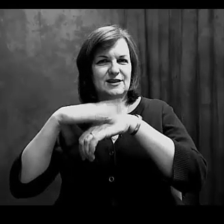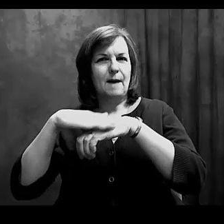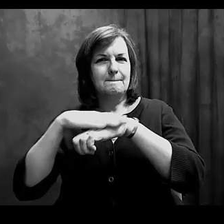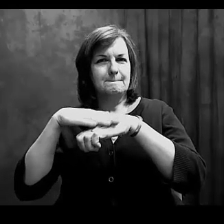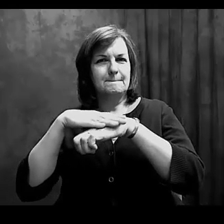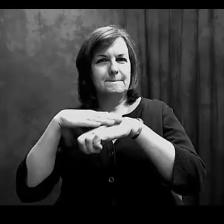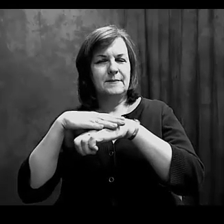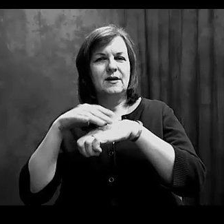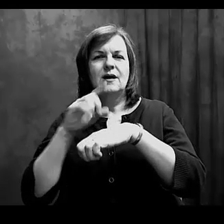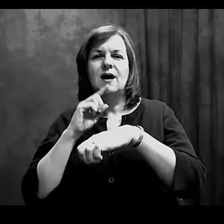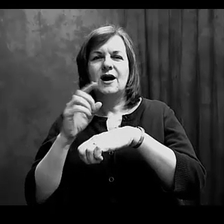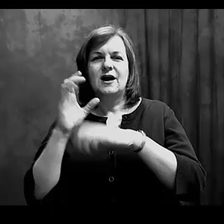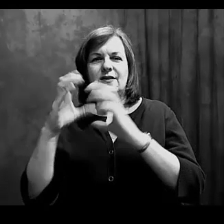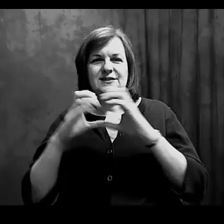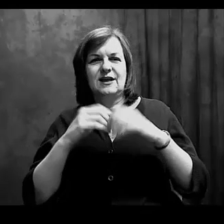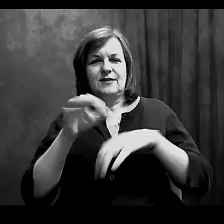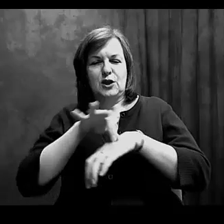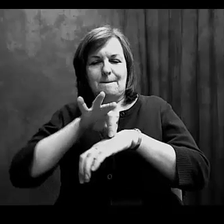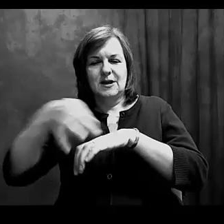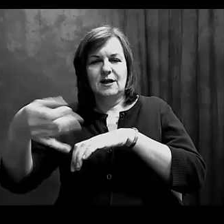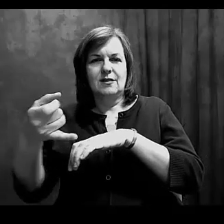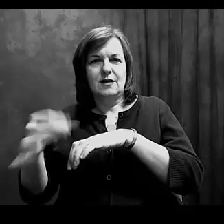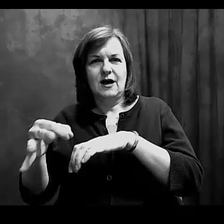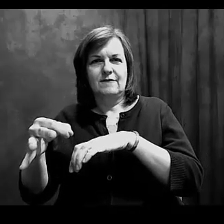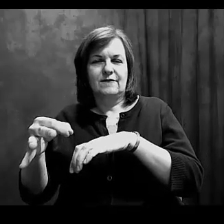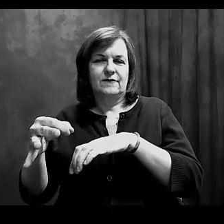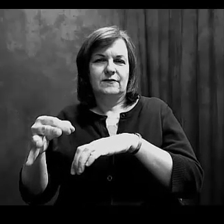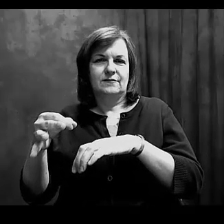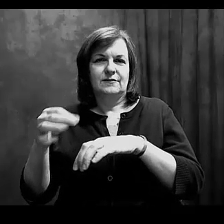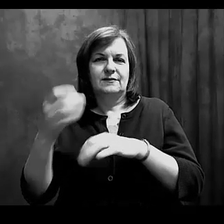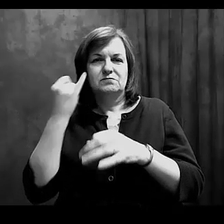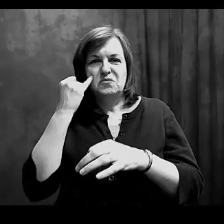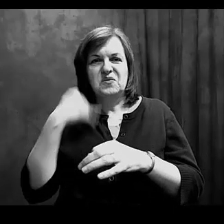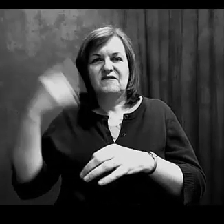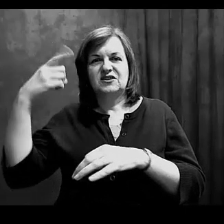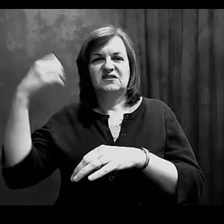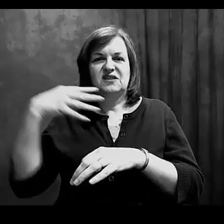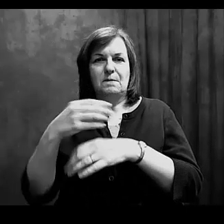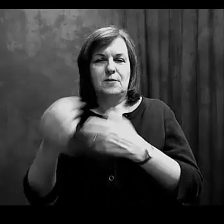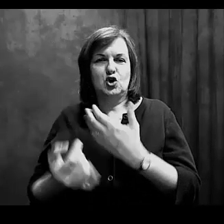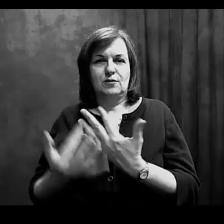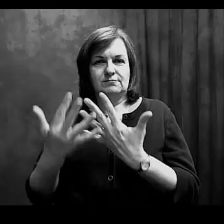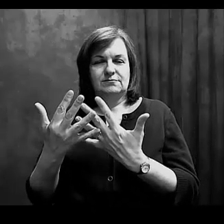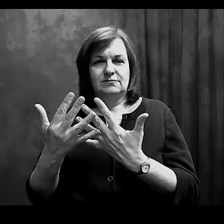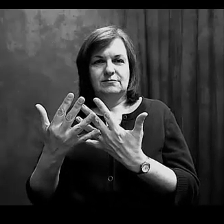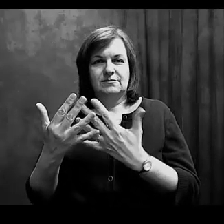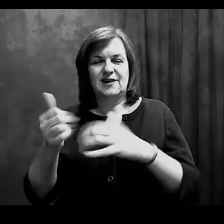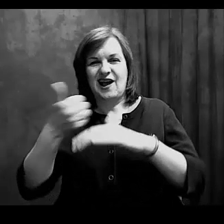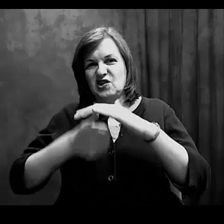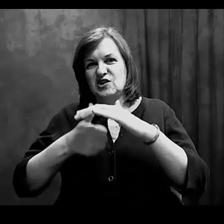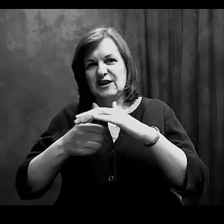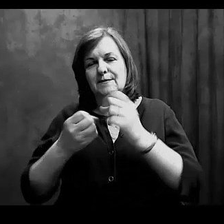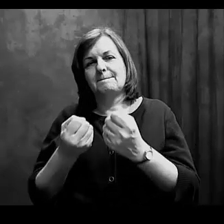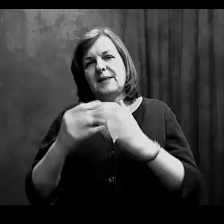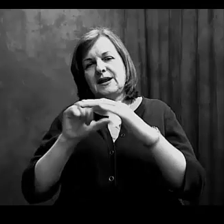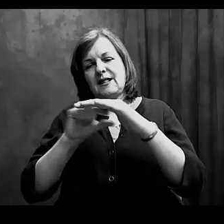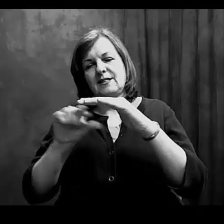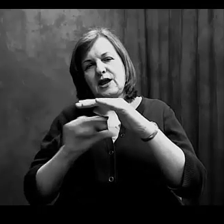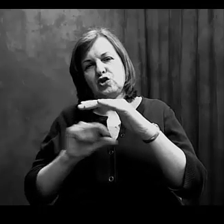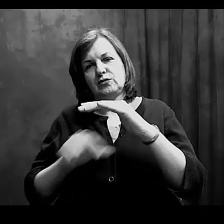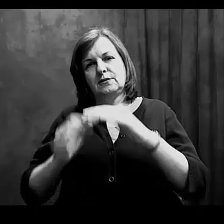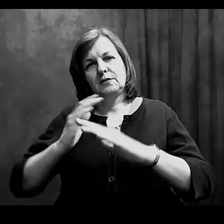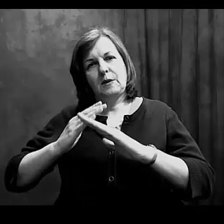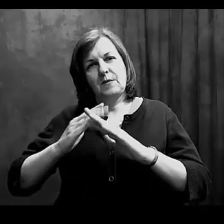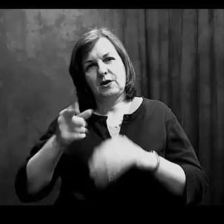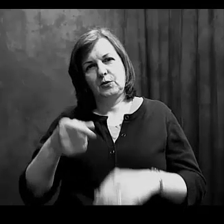ones would be the ones that would peel off if you get a sunburn. And you've still got plenty of cells underneath